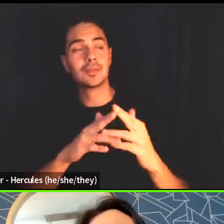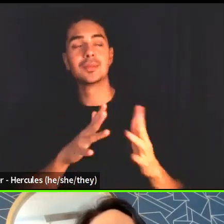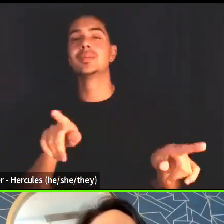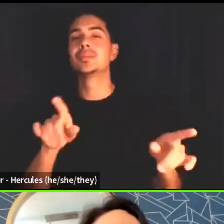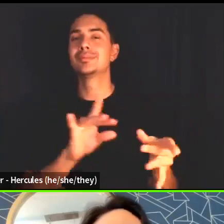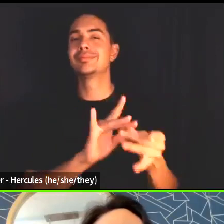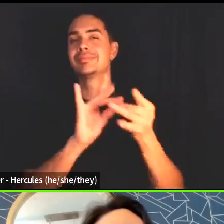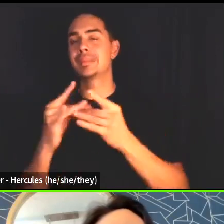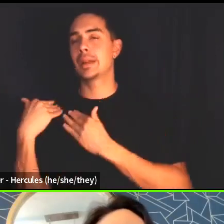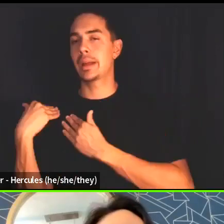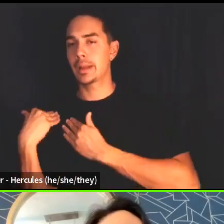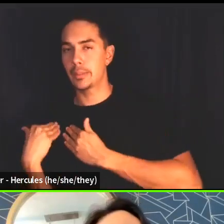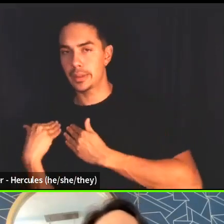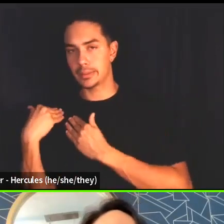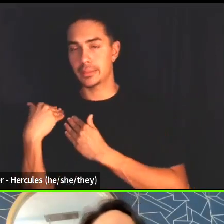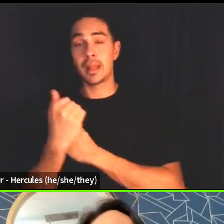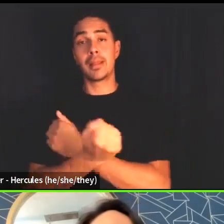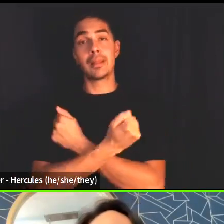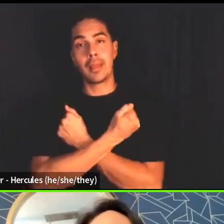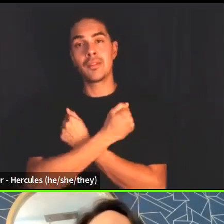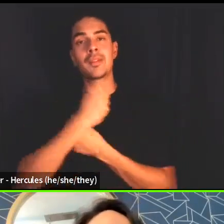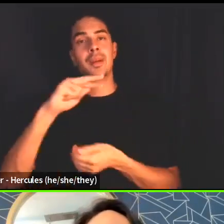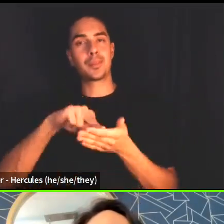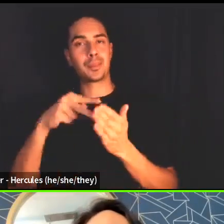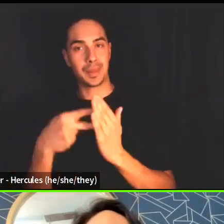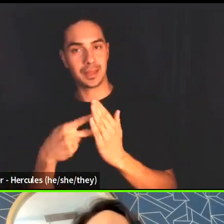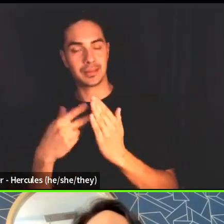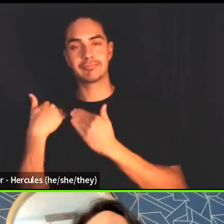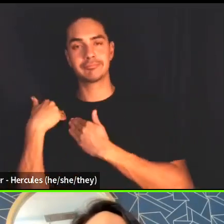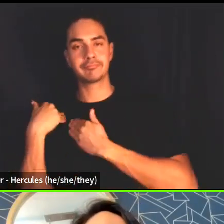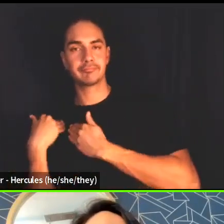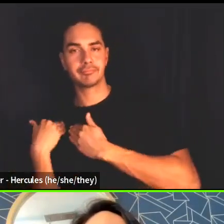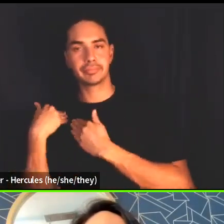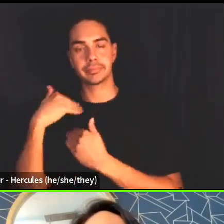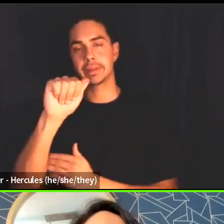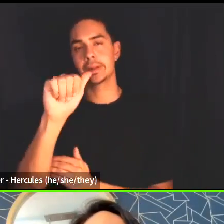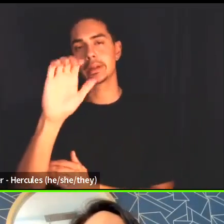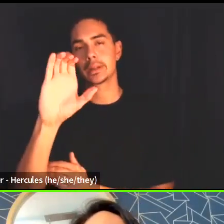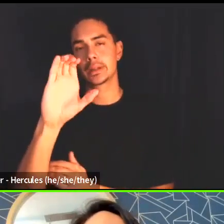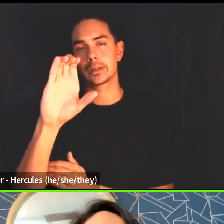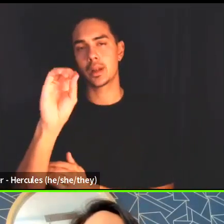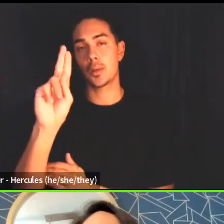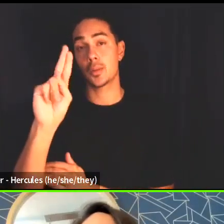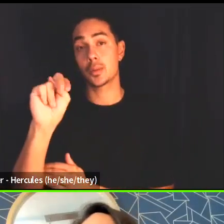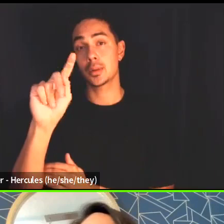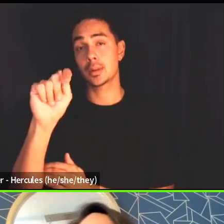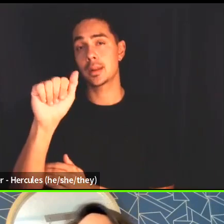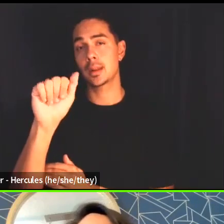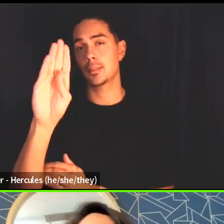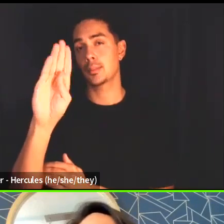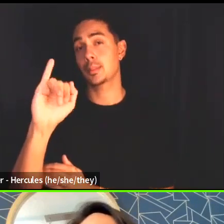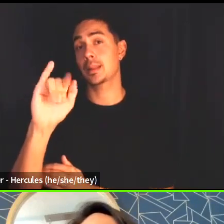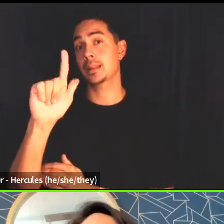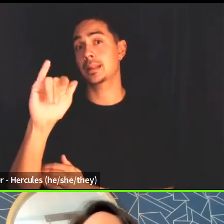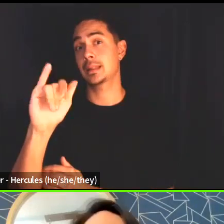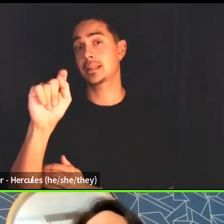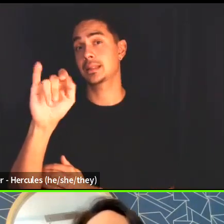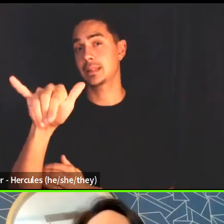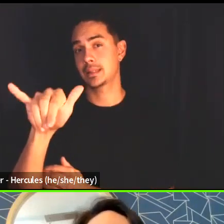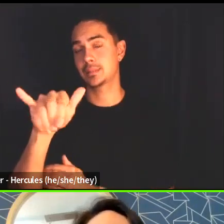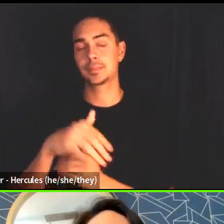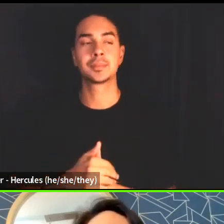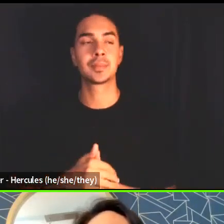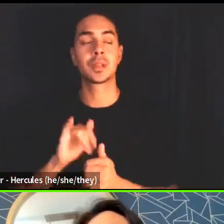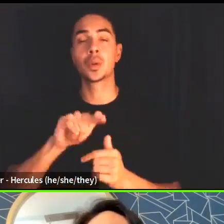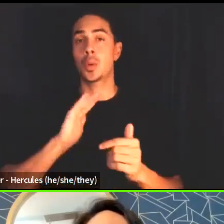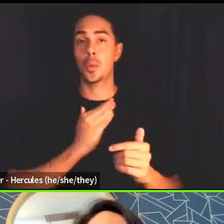Because love means accountability. And how are we accountable to each other as relatives? How are we accountable to our